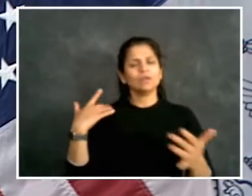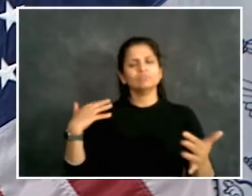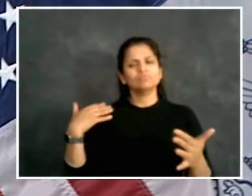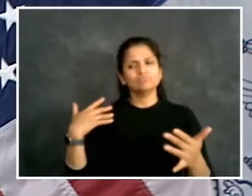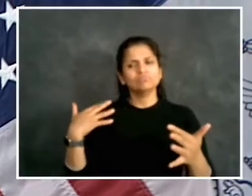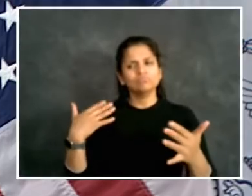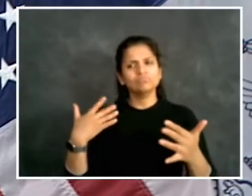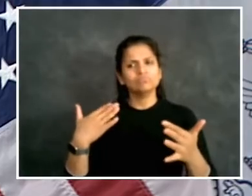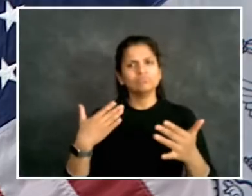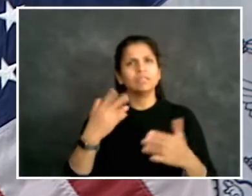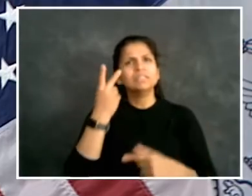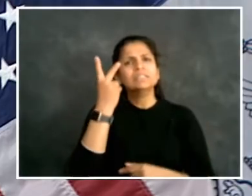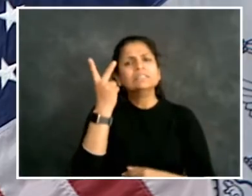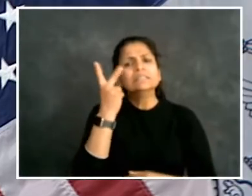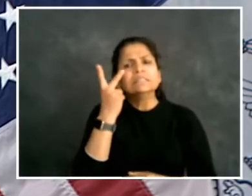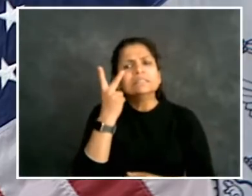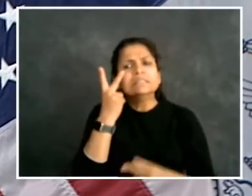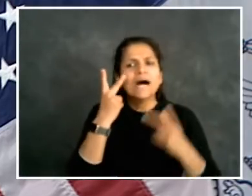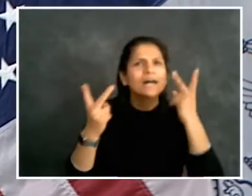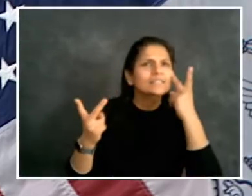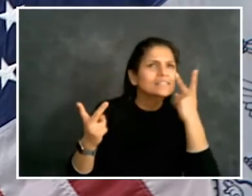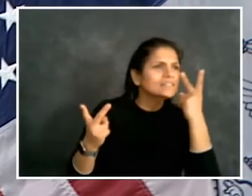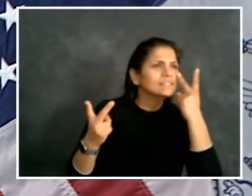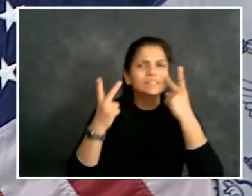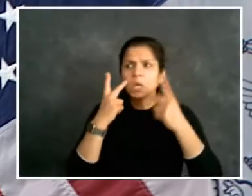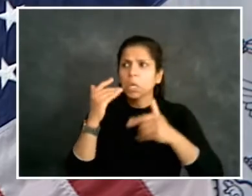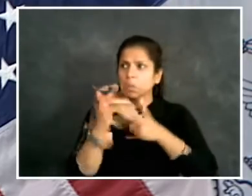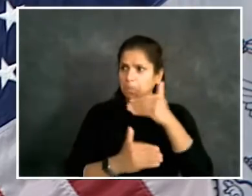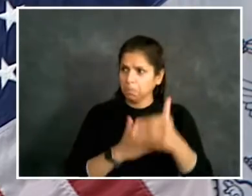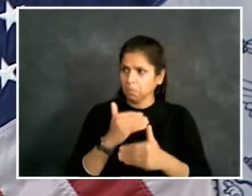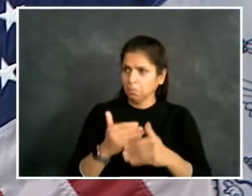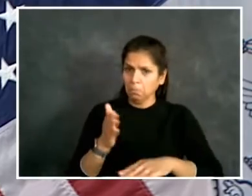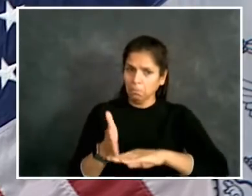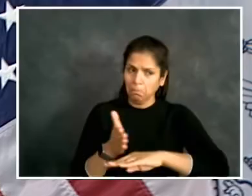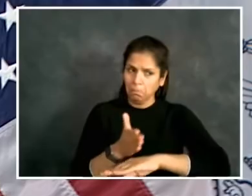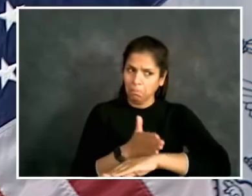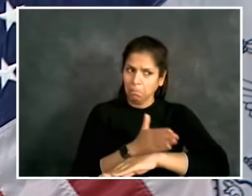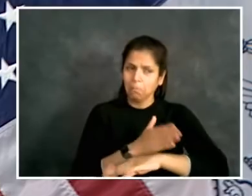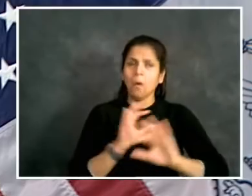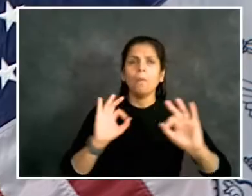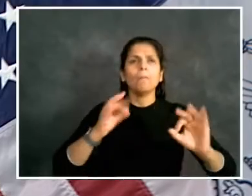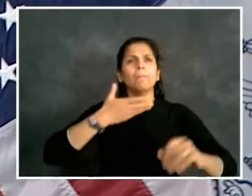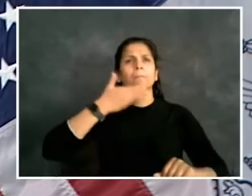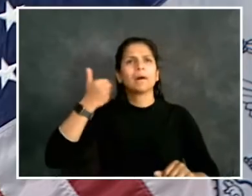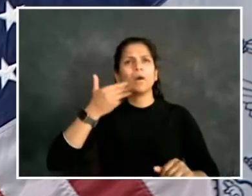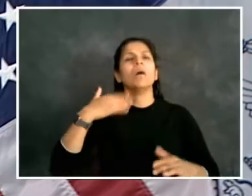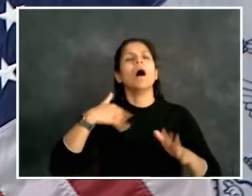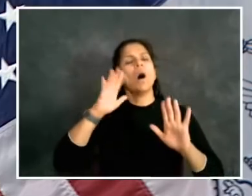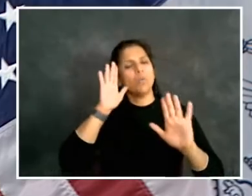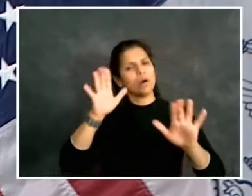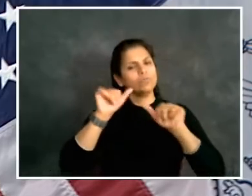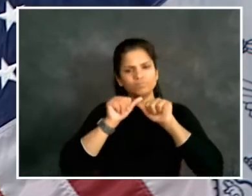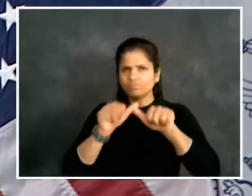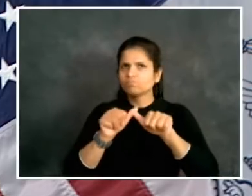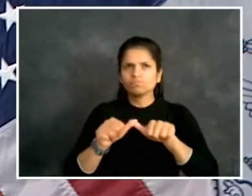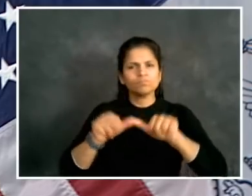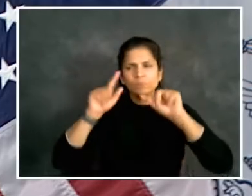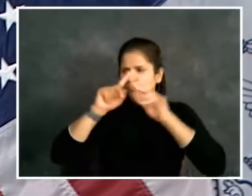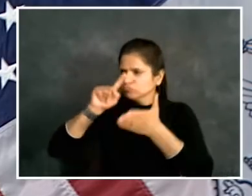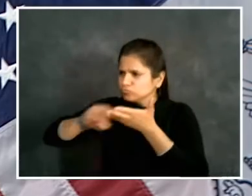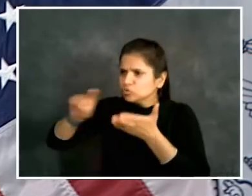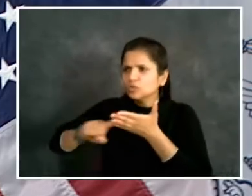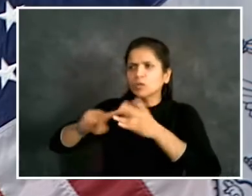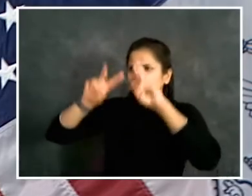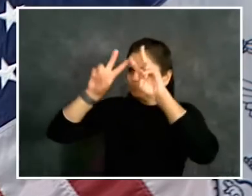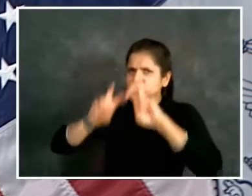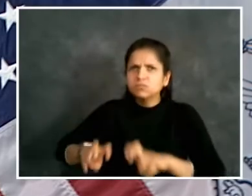we're going to literally delineate what it's going to be. And it will be do some, a little, try it,